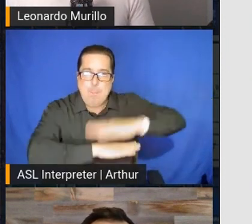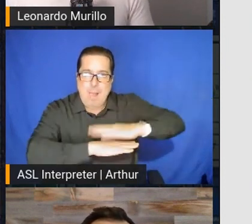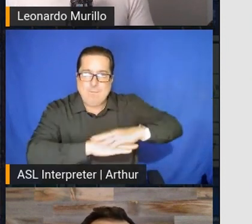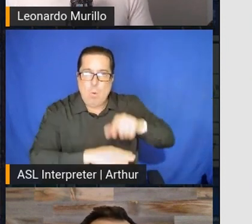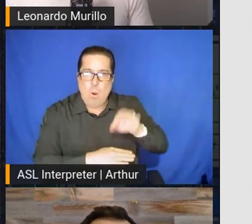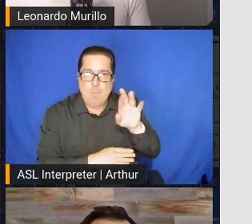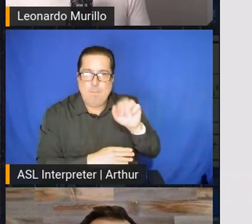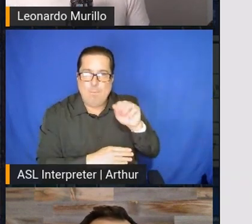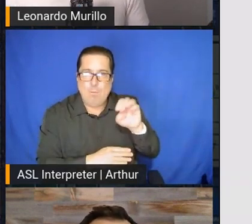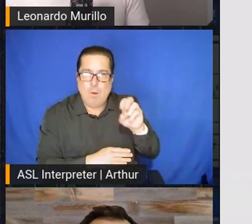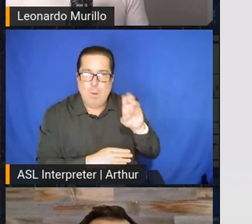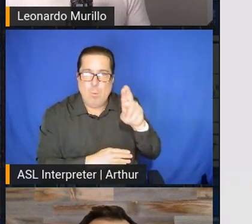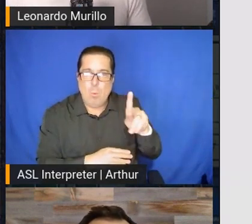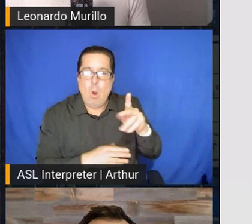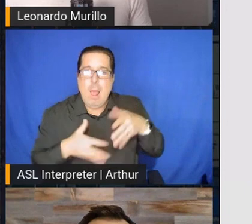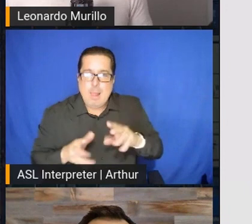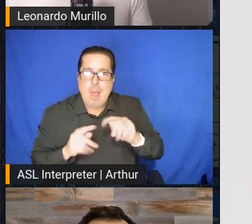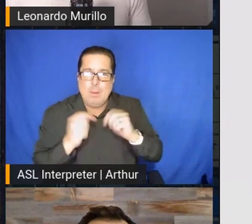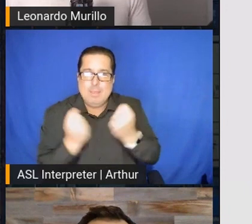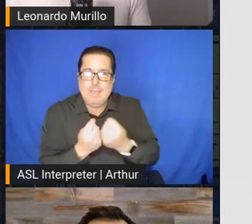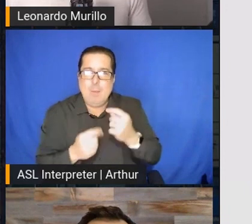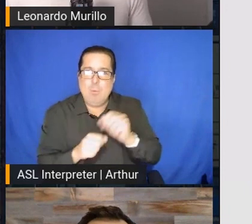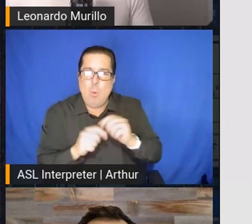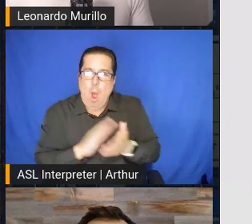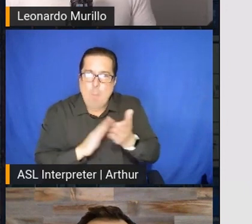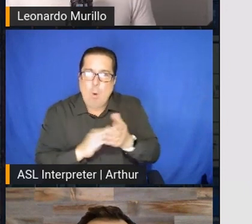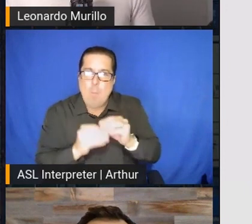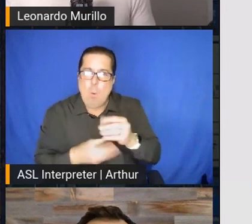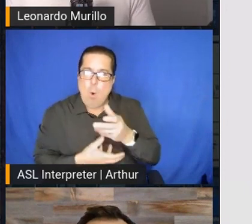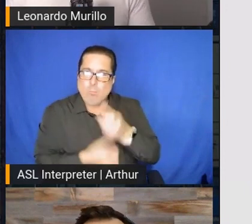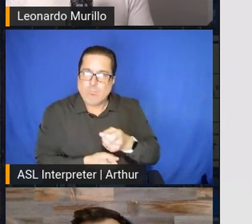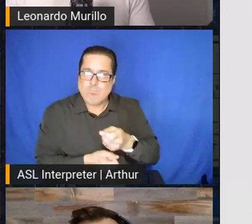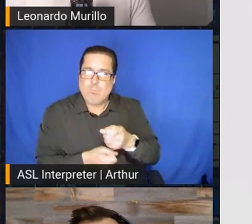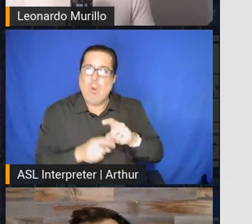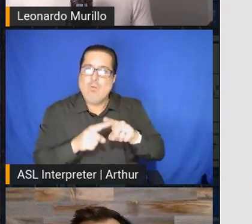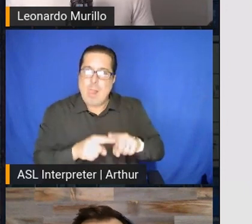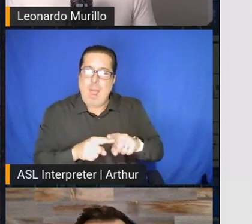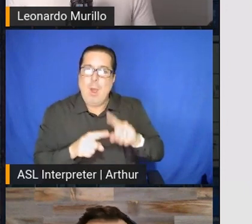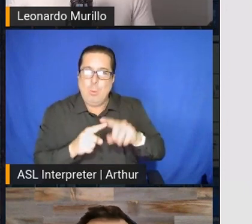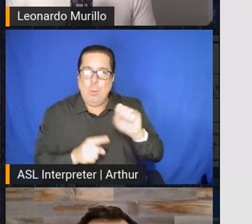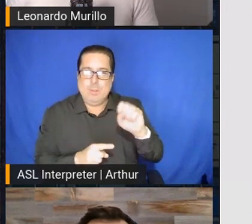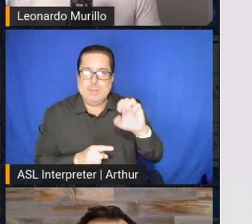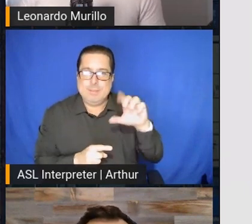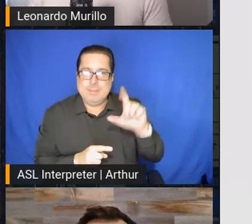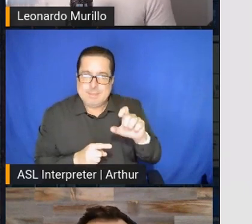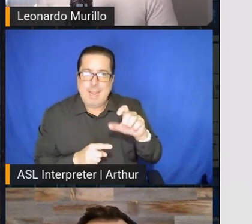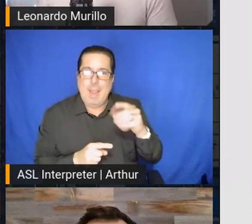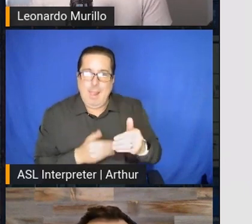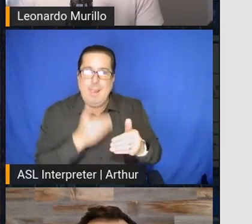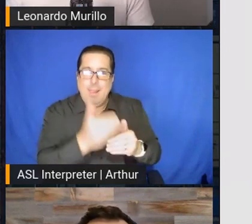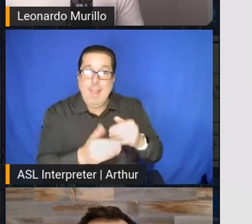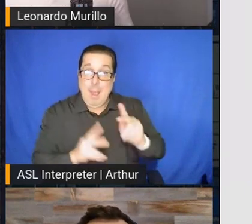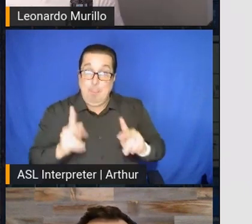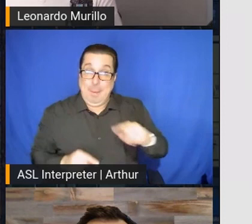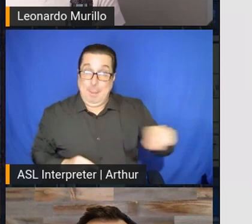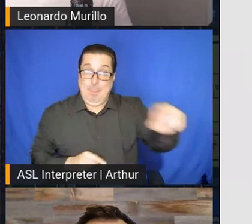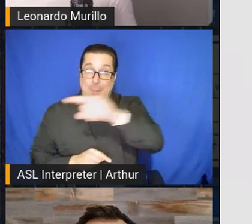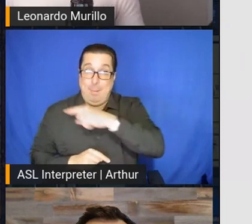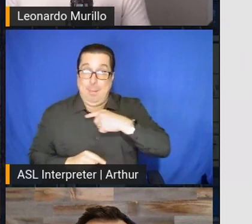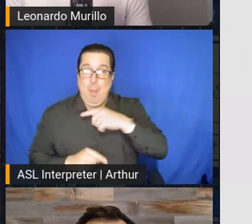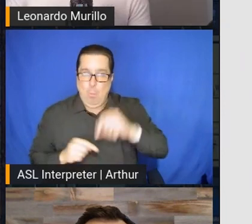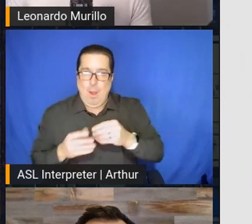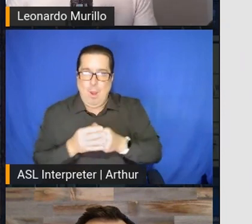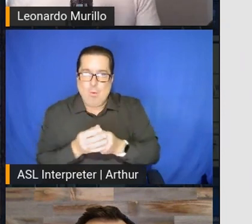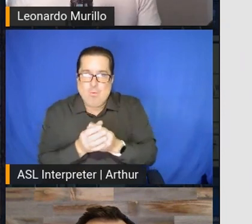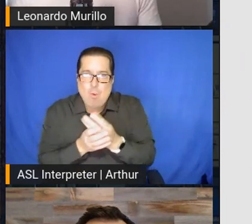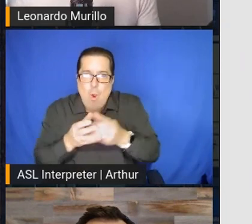to operate more reliably and to scale as humans and as organizations grow a whole lot easier. And I think that's,